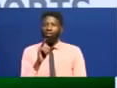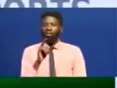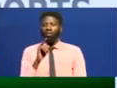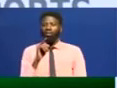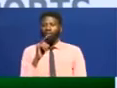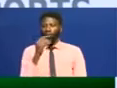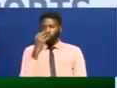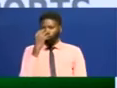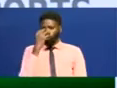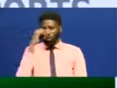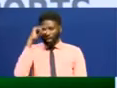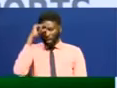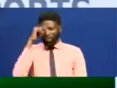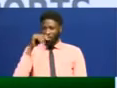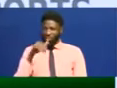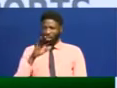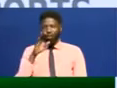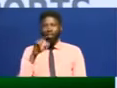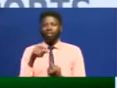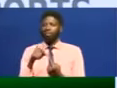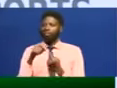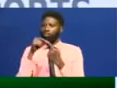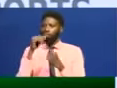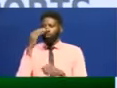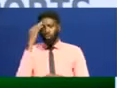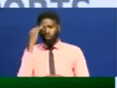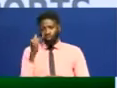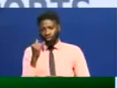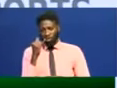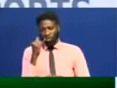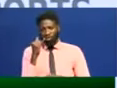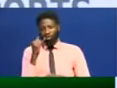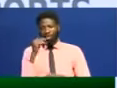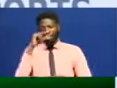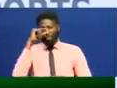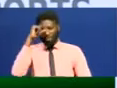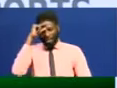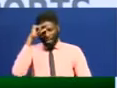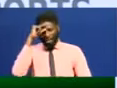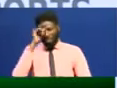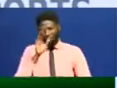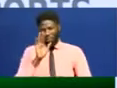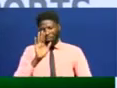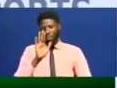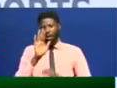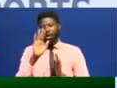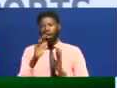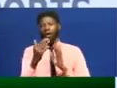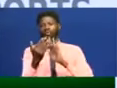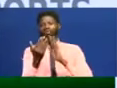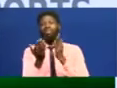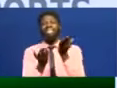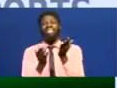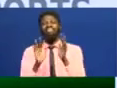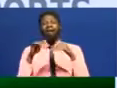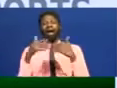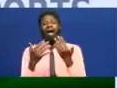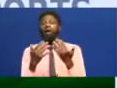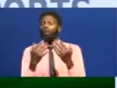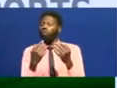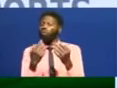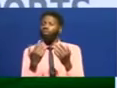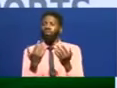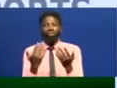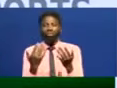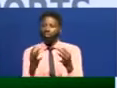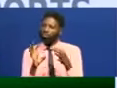especially because of the whole of government approach to service delivery, where the right hand of government